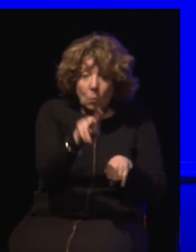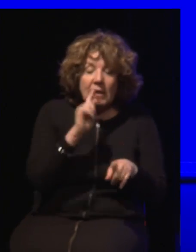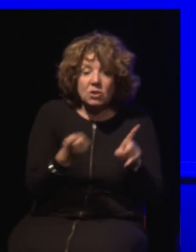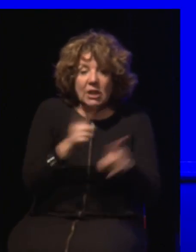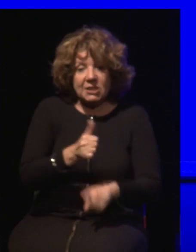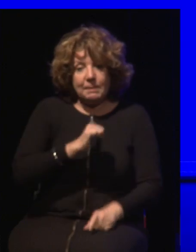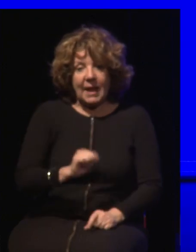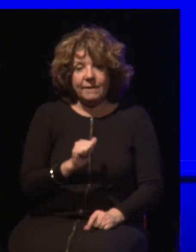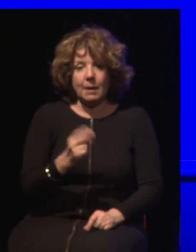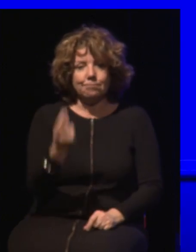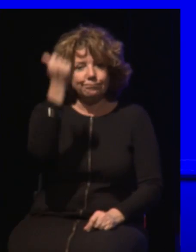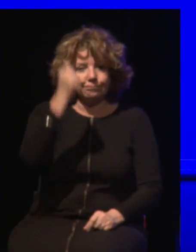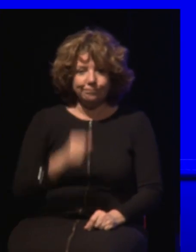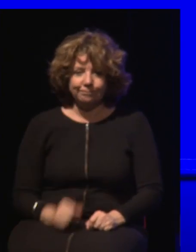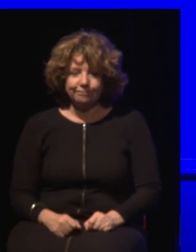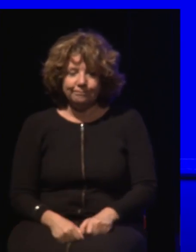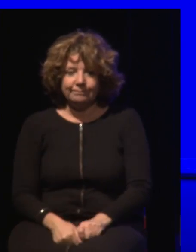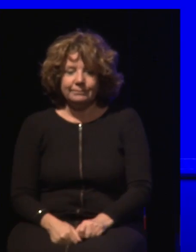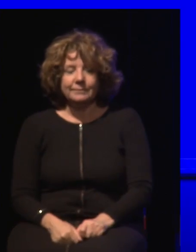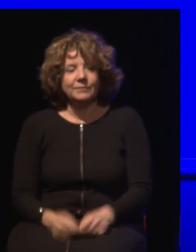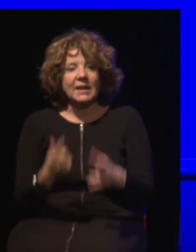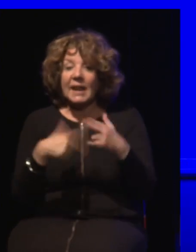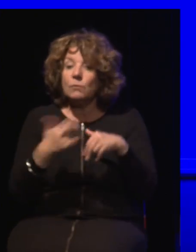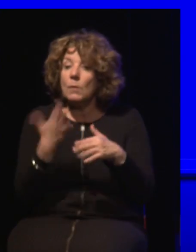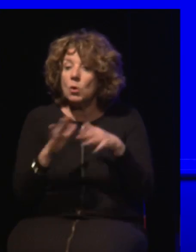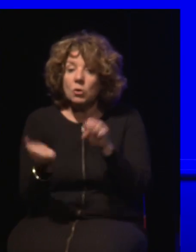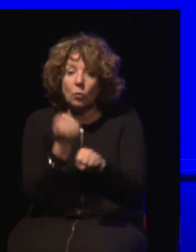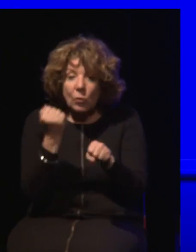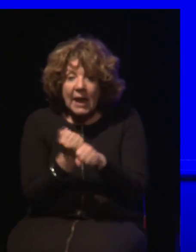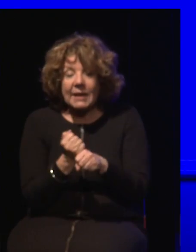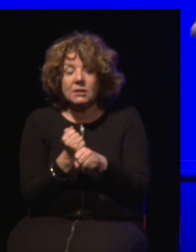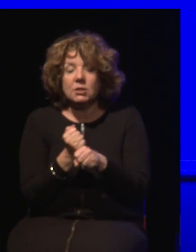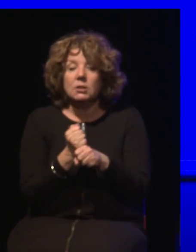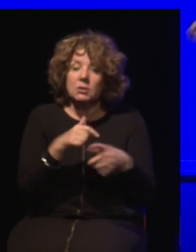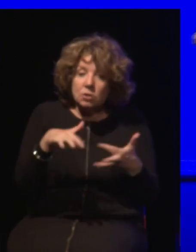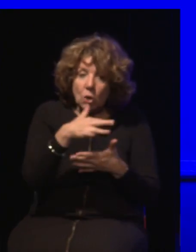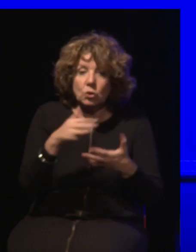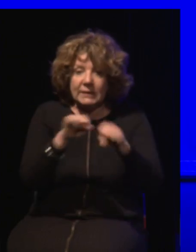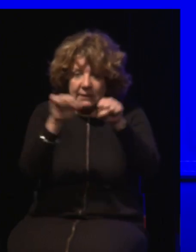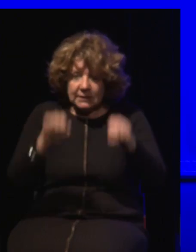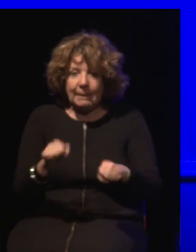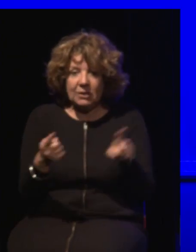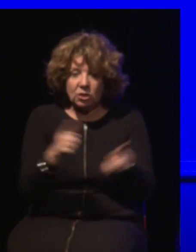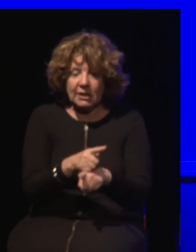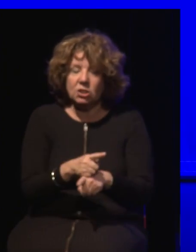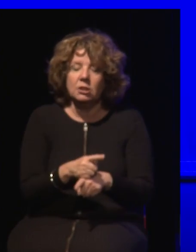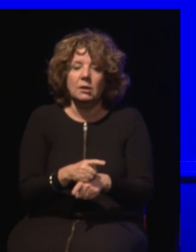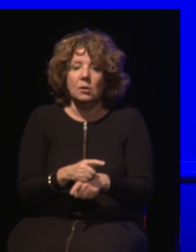If we want to create social and systemic level change, we need 3rd and 4th order